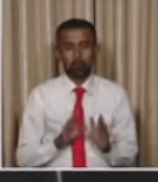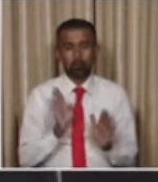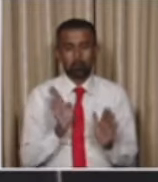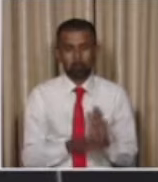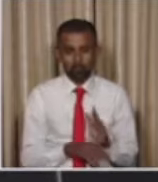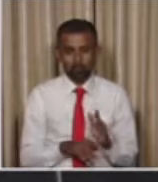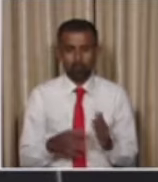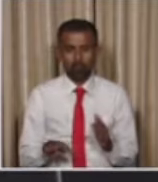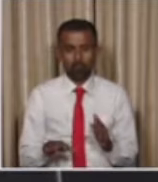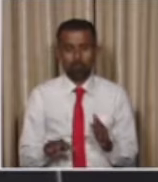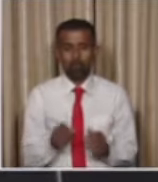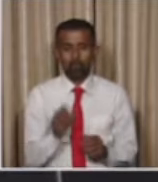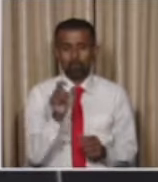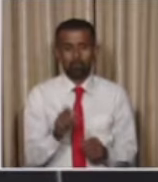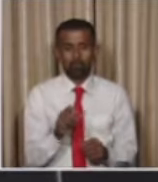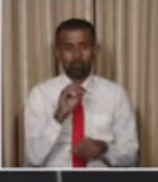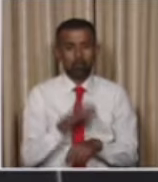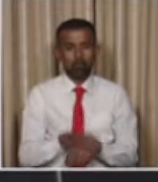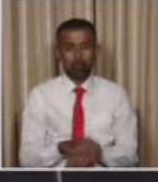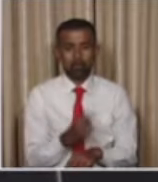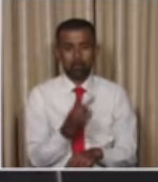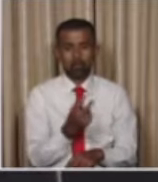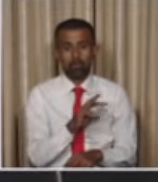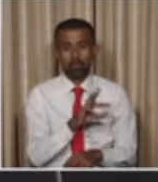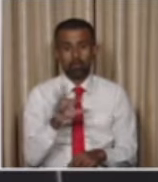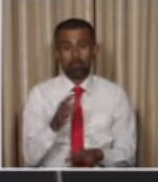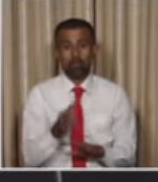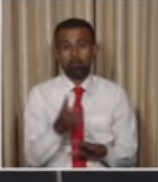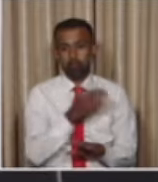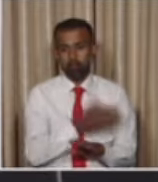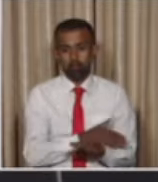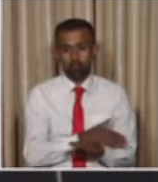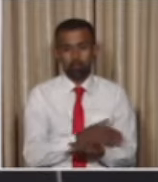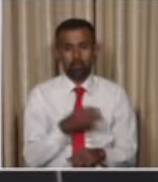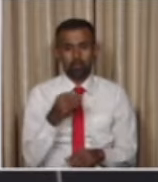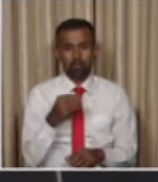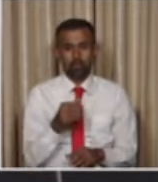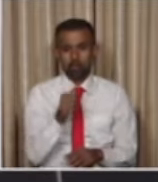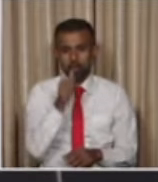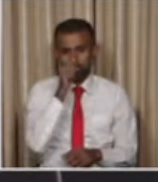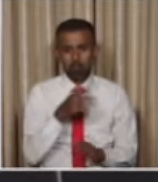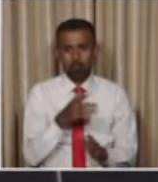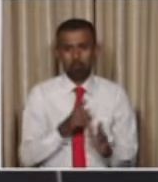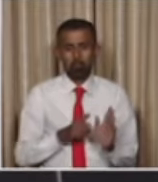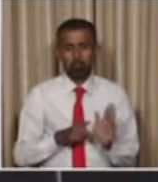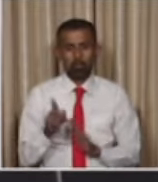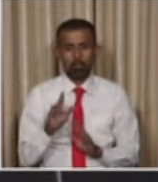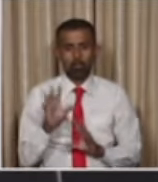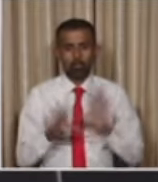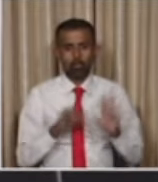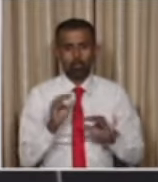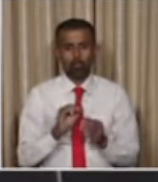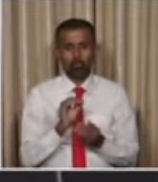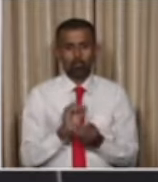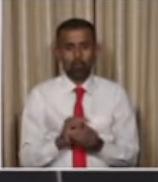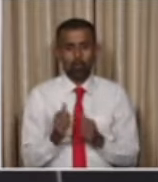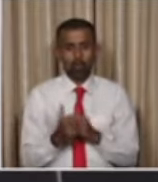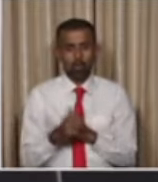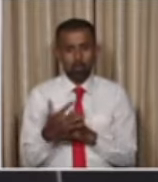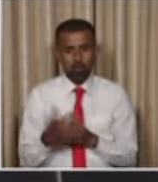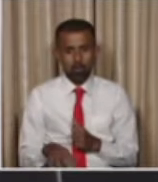and have a database, and not allow them to benefit from this